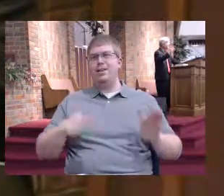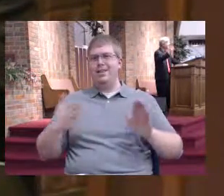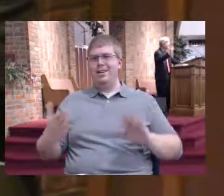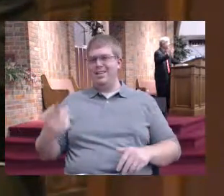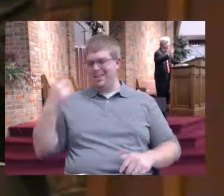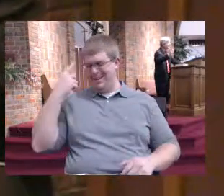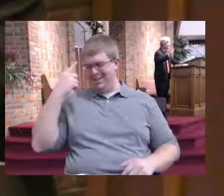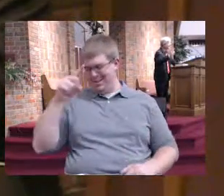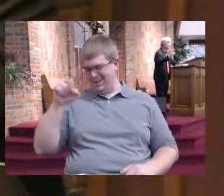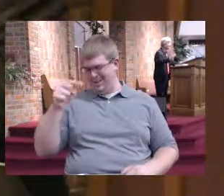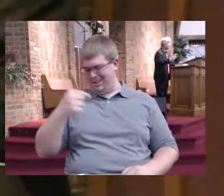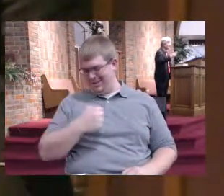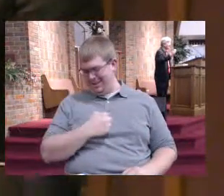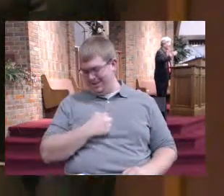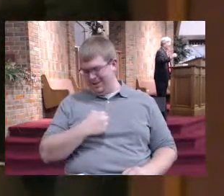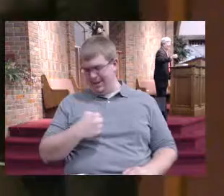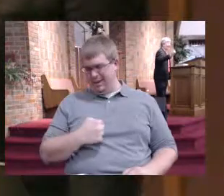me.